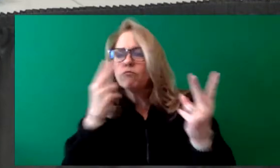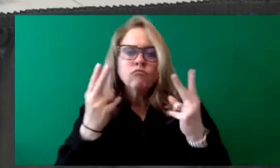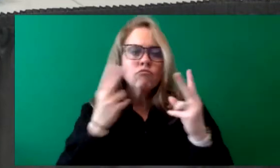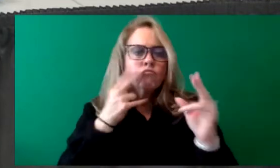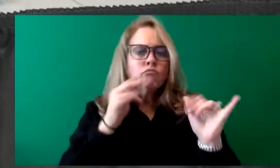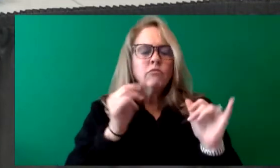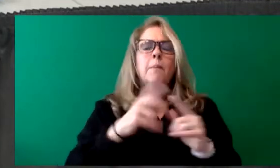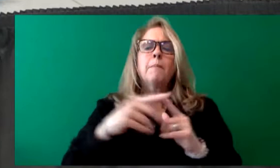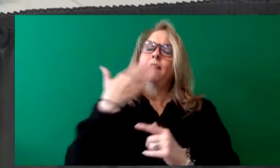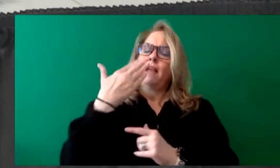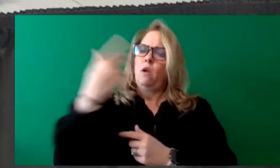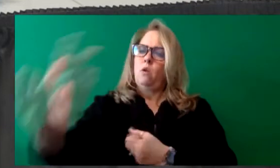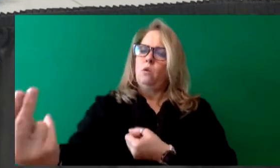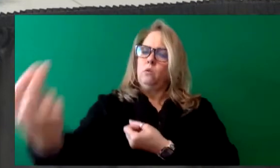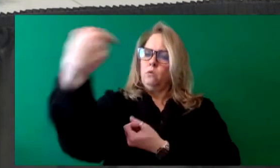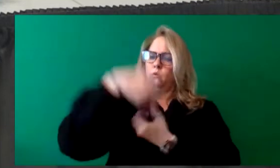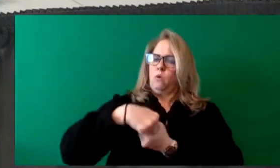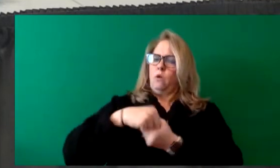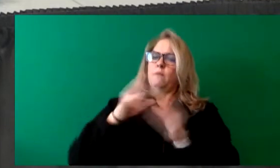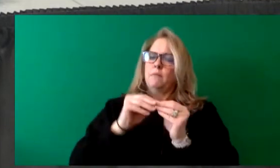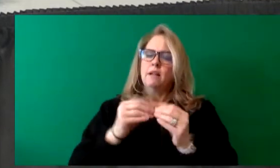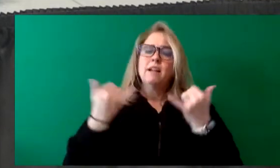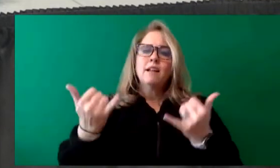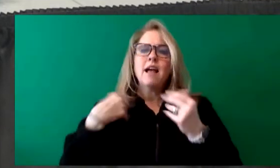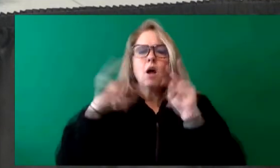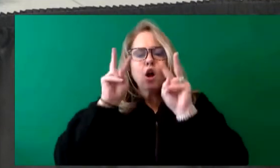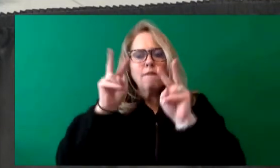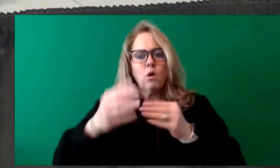look forward to working with you further in the future.